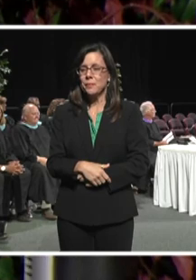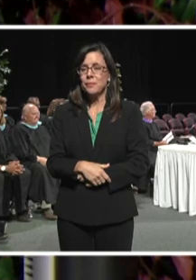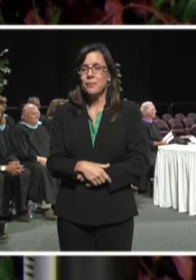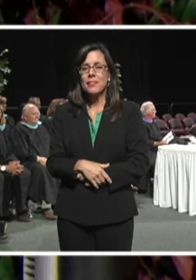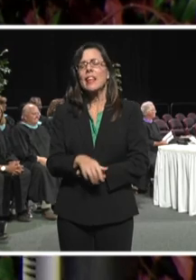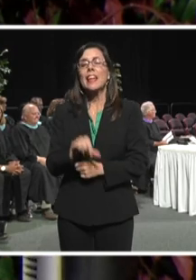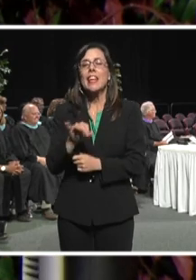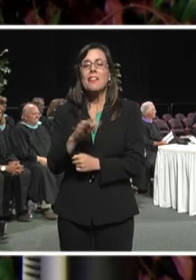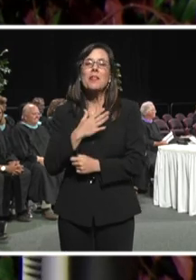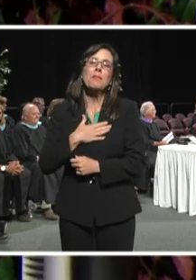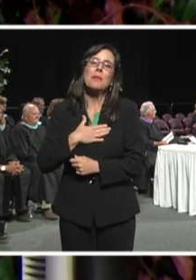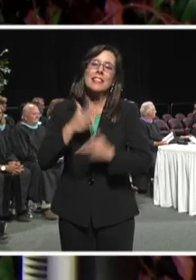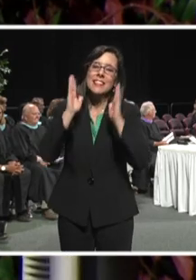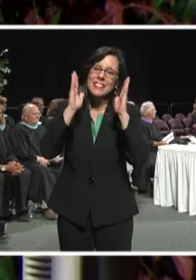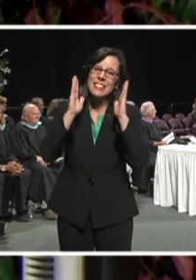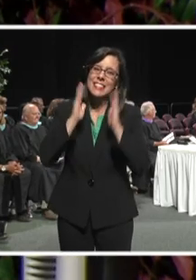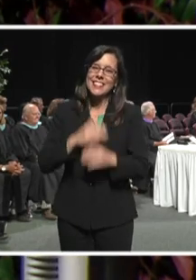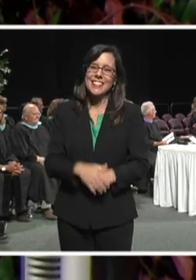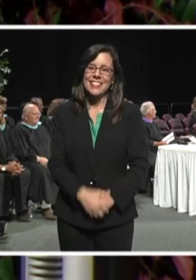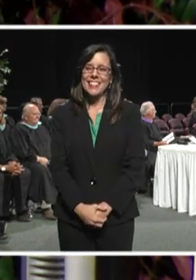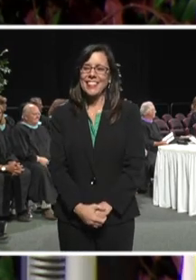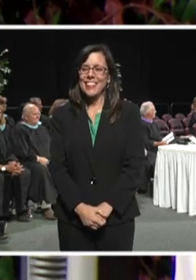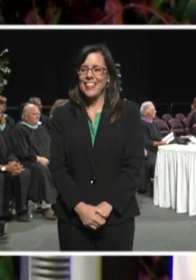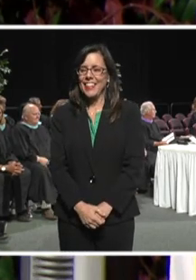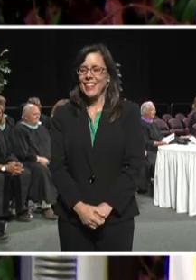If we could listen, please.